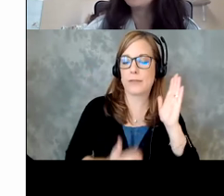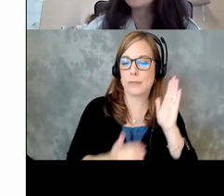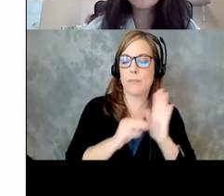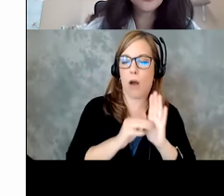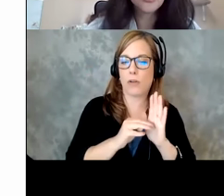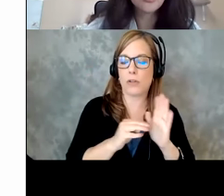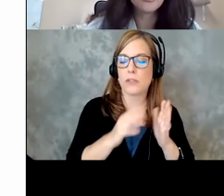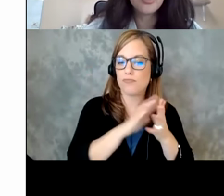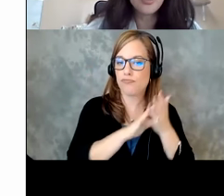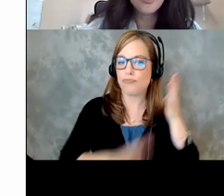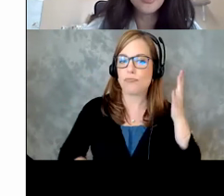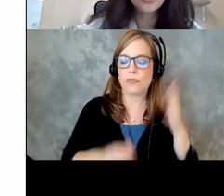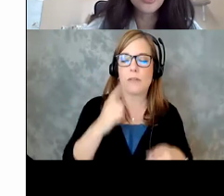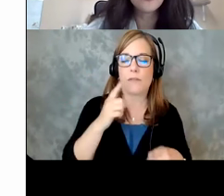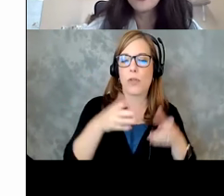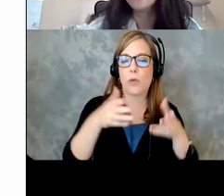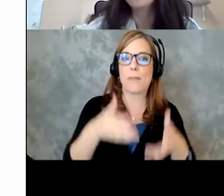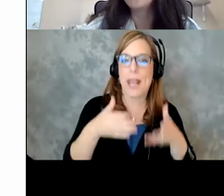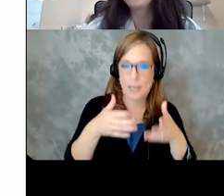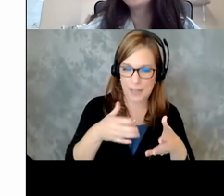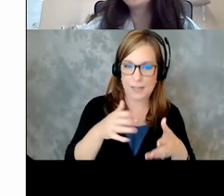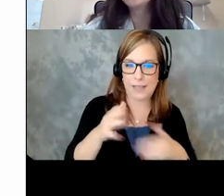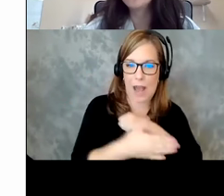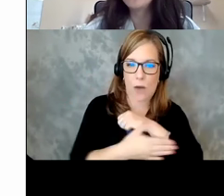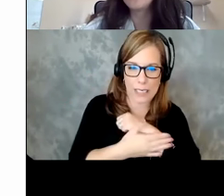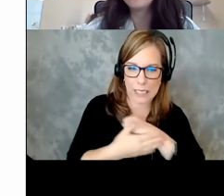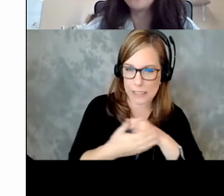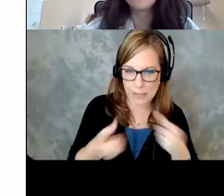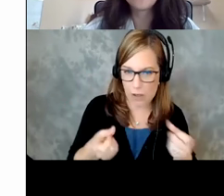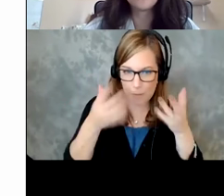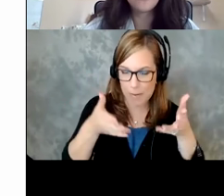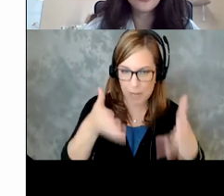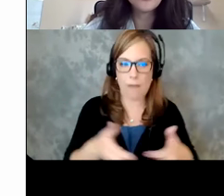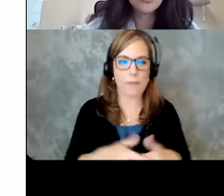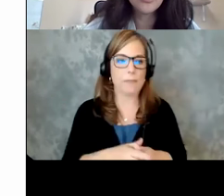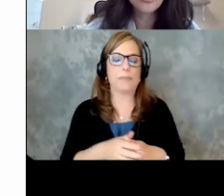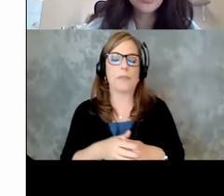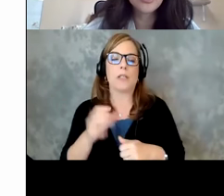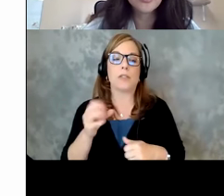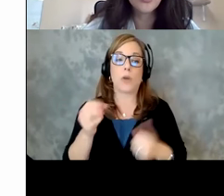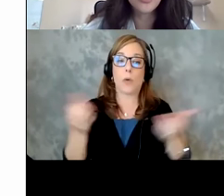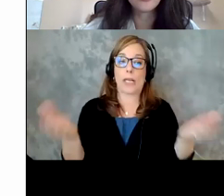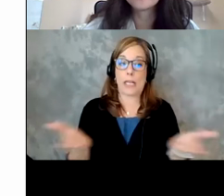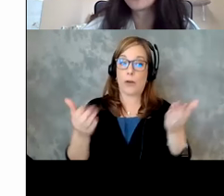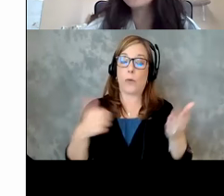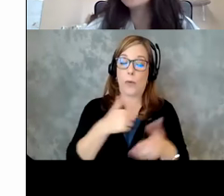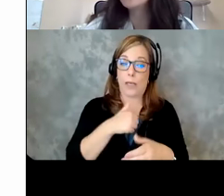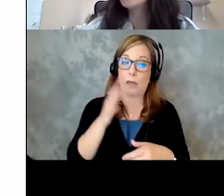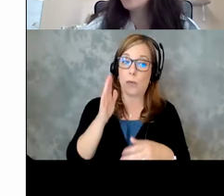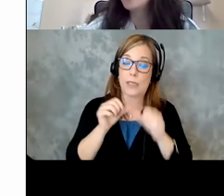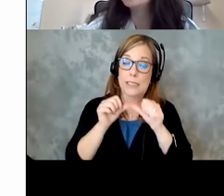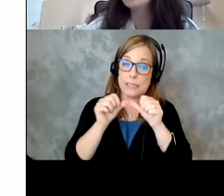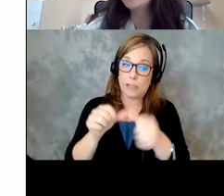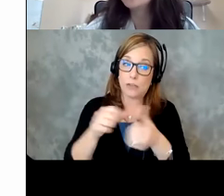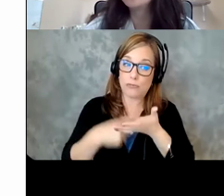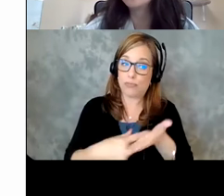And so for this particular initiative, we do have, are having continued discussions with our